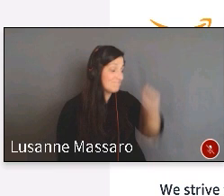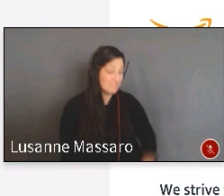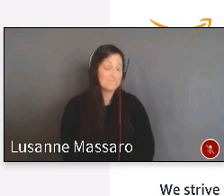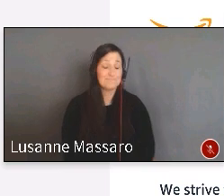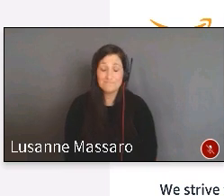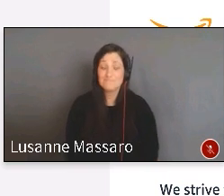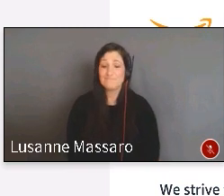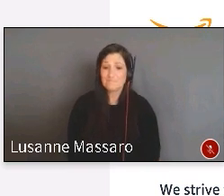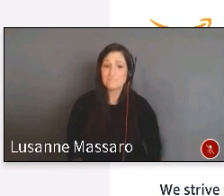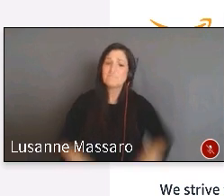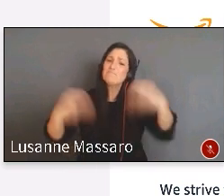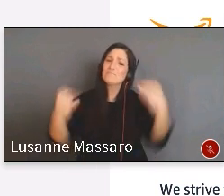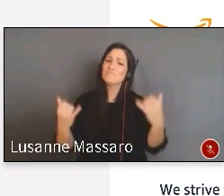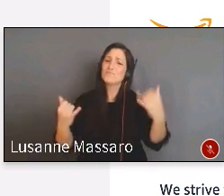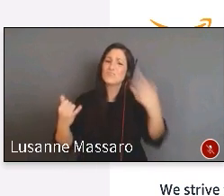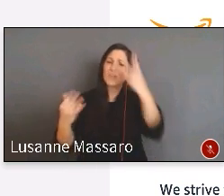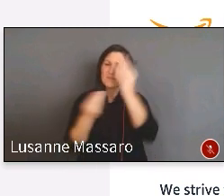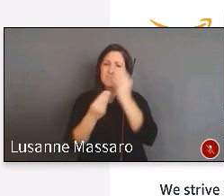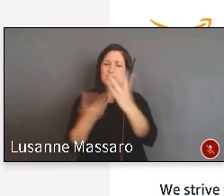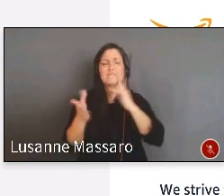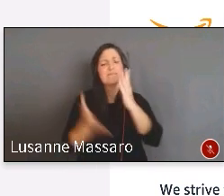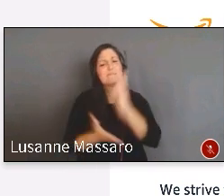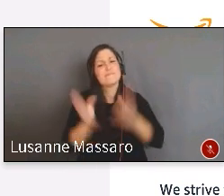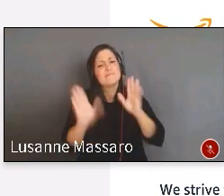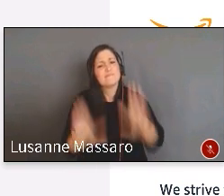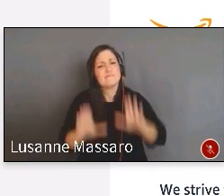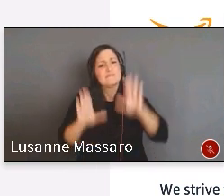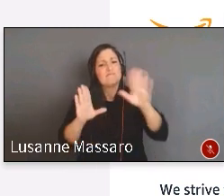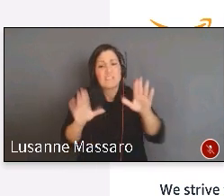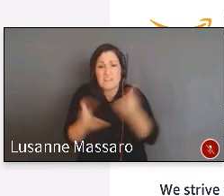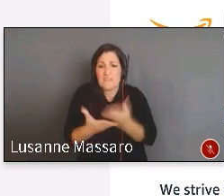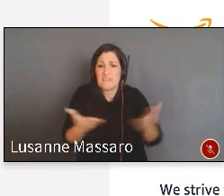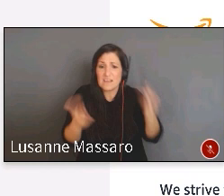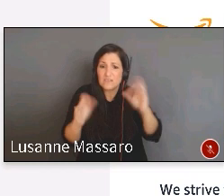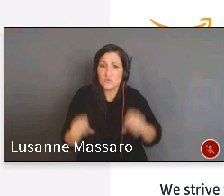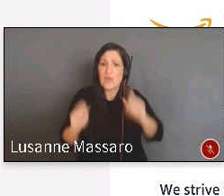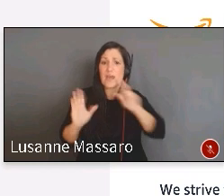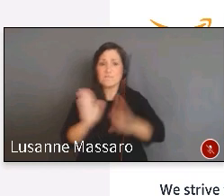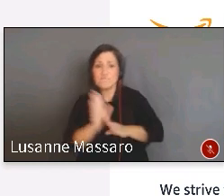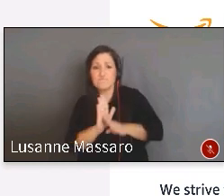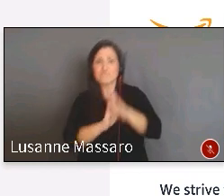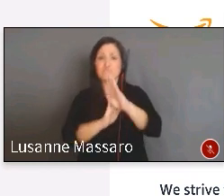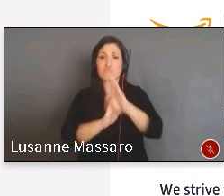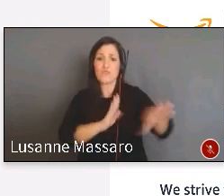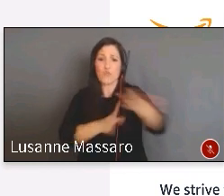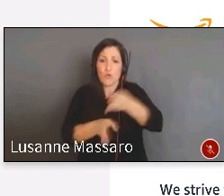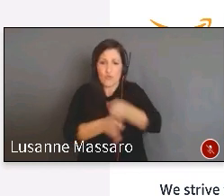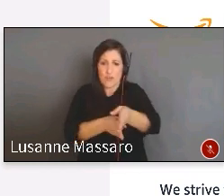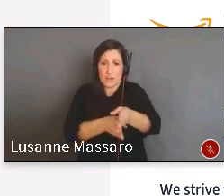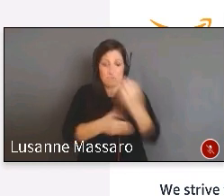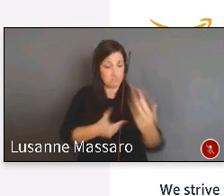share with you guys today the fantastic abilities to be able to grow once you start working